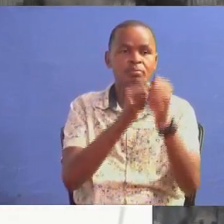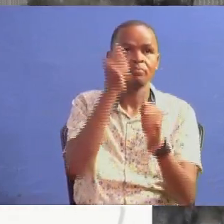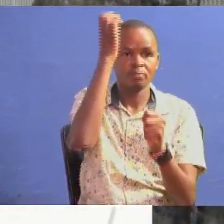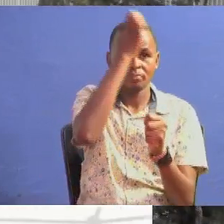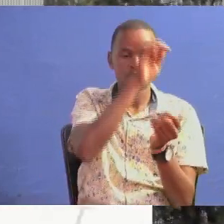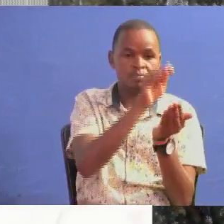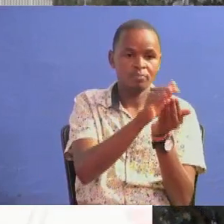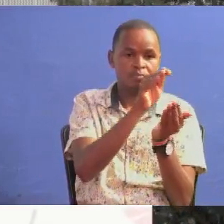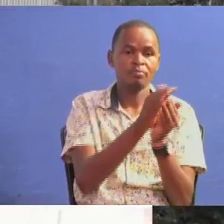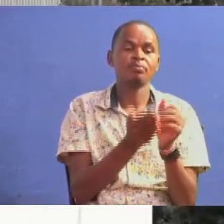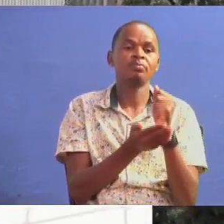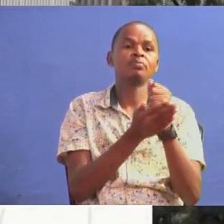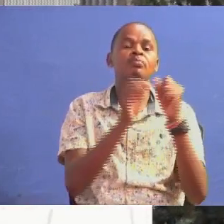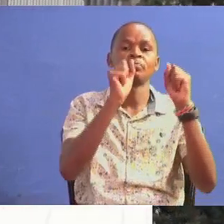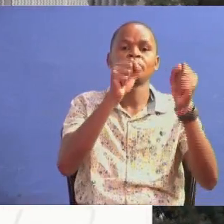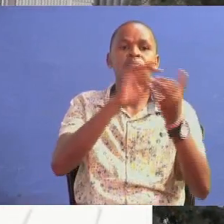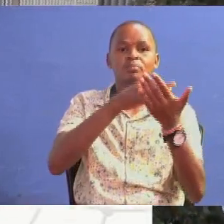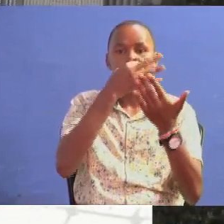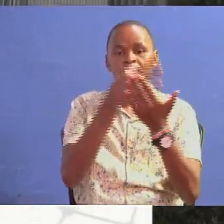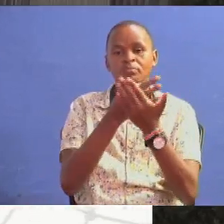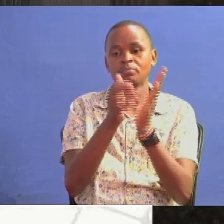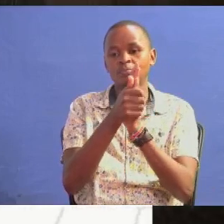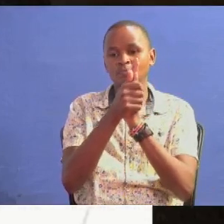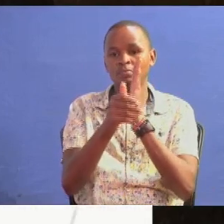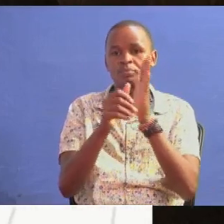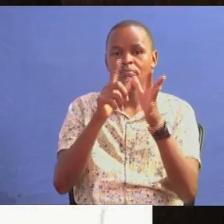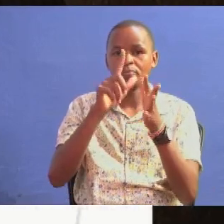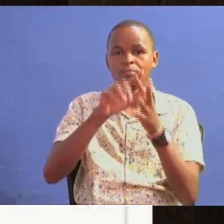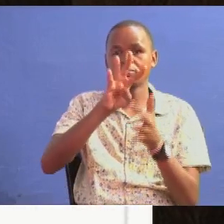Investment Bank has helped strengthen climate finance technical skills